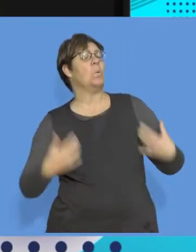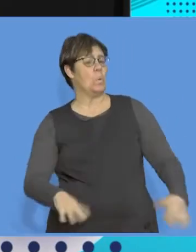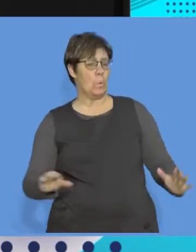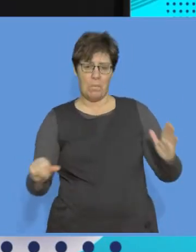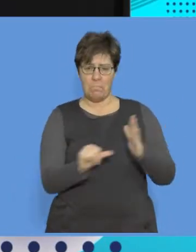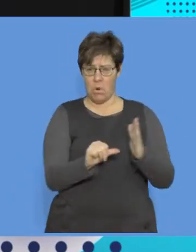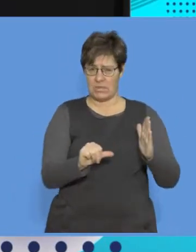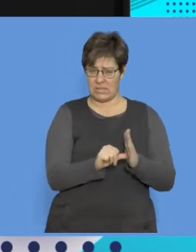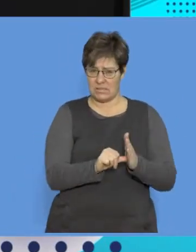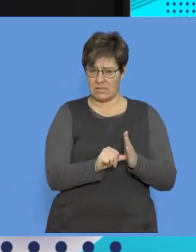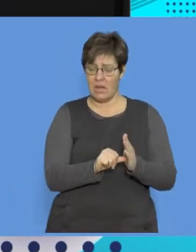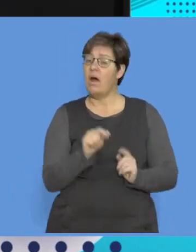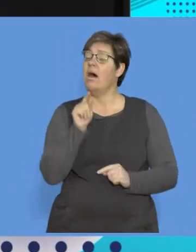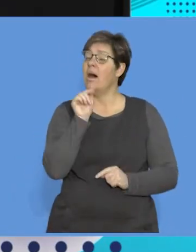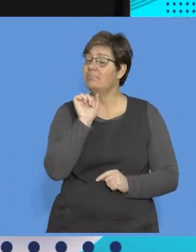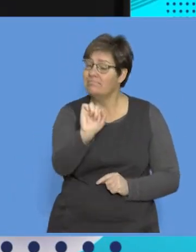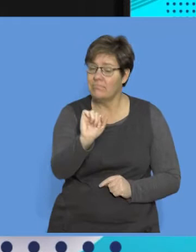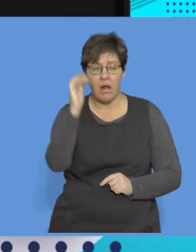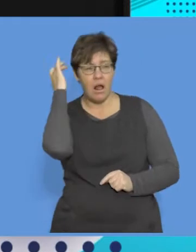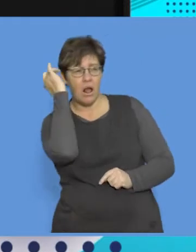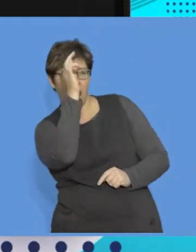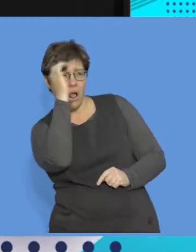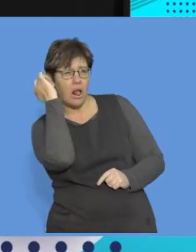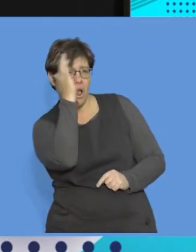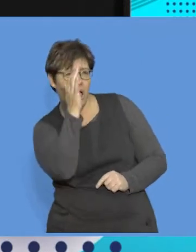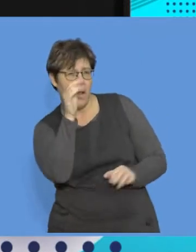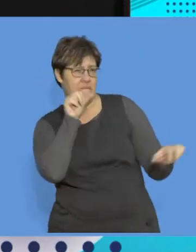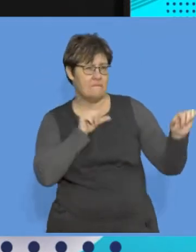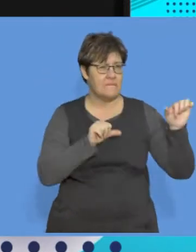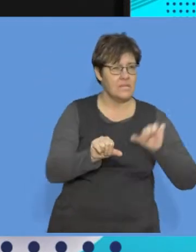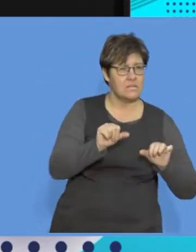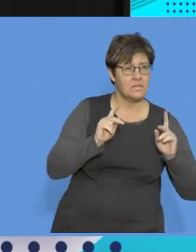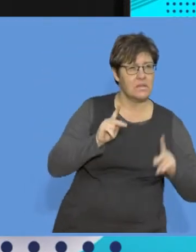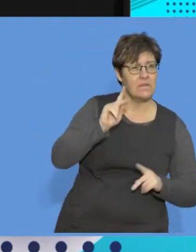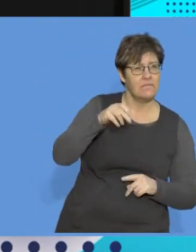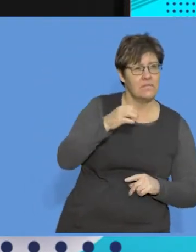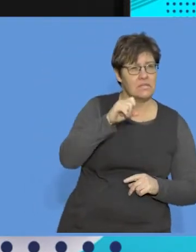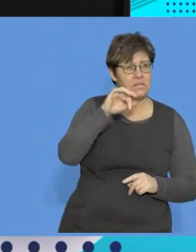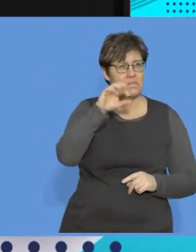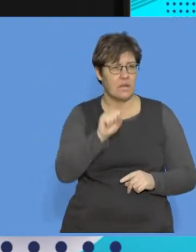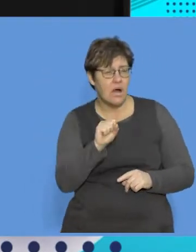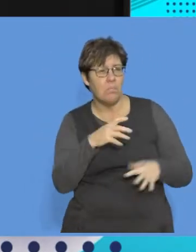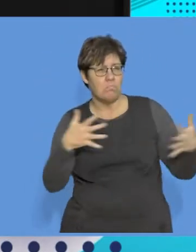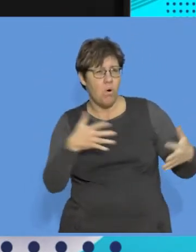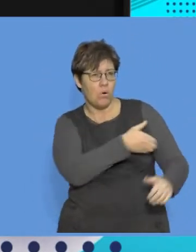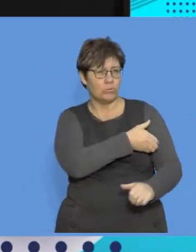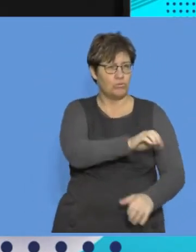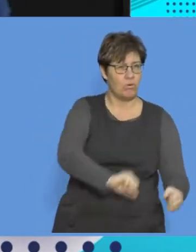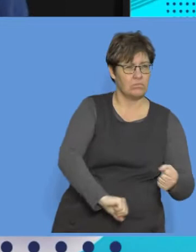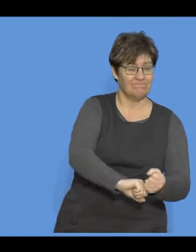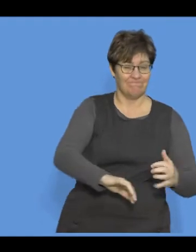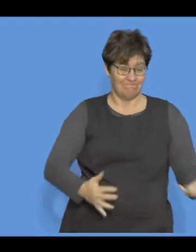about how you can strengthen your thinking about physics. So I've called this lesson Thinking